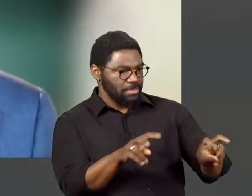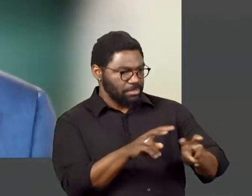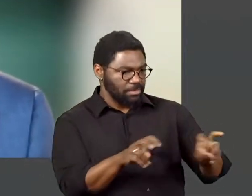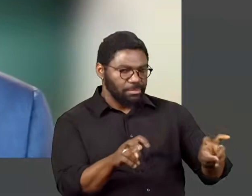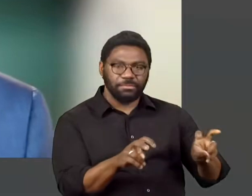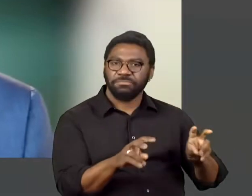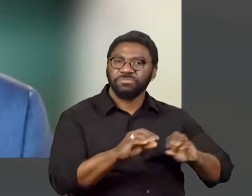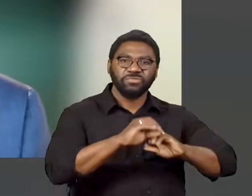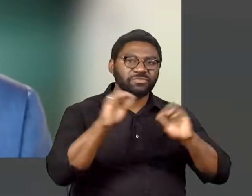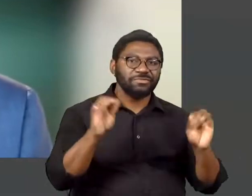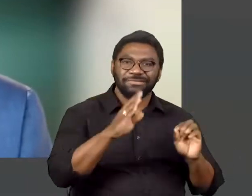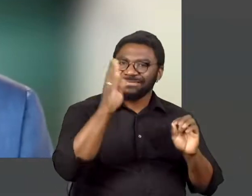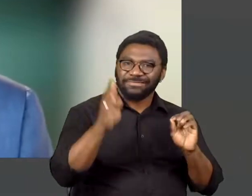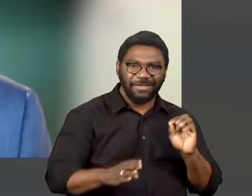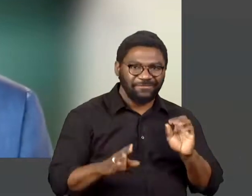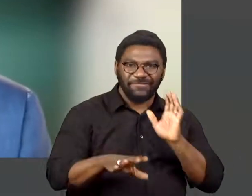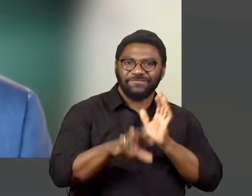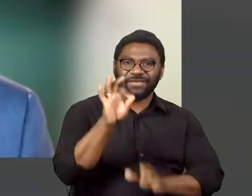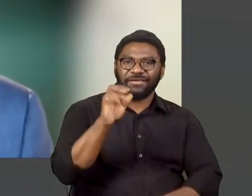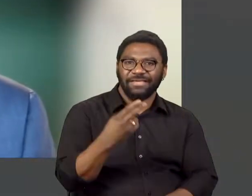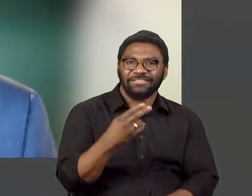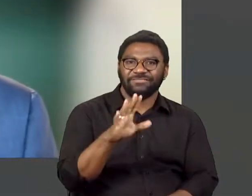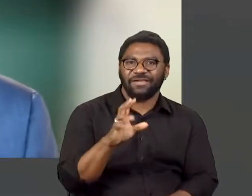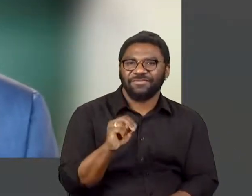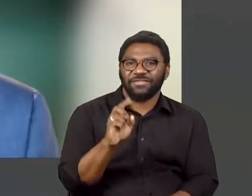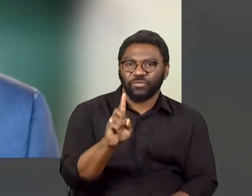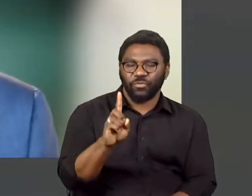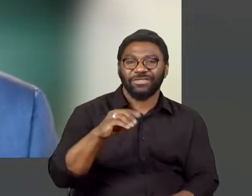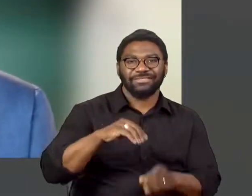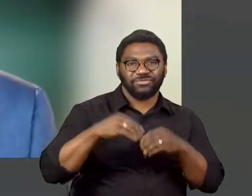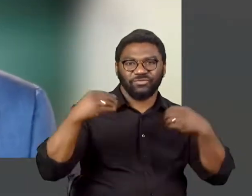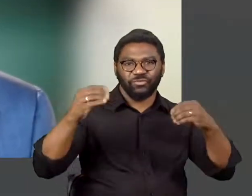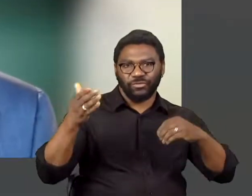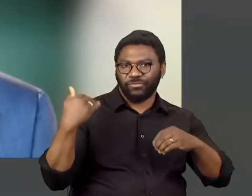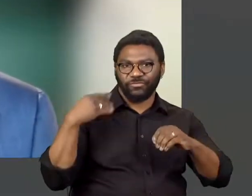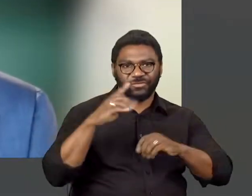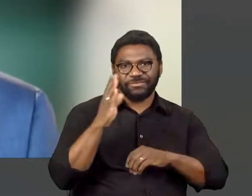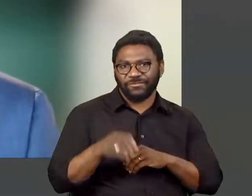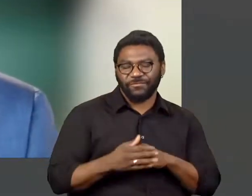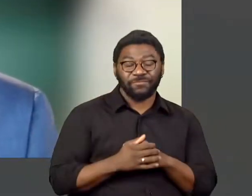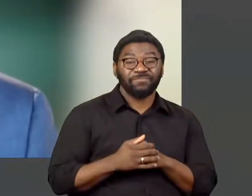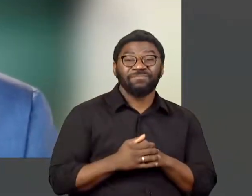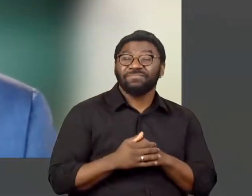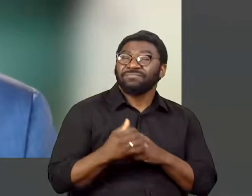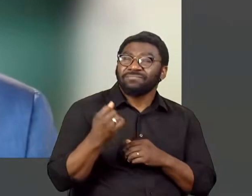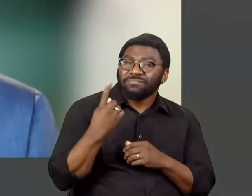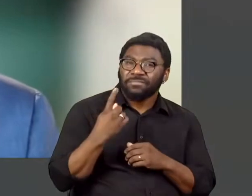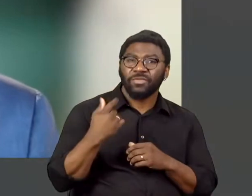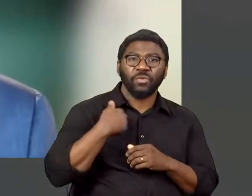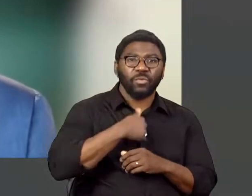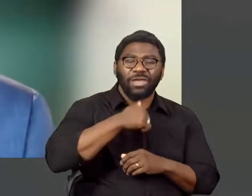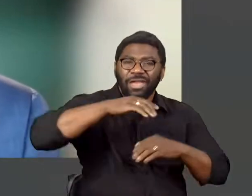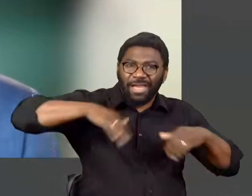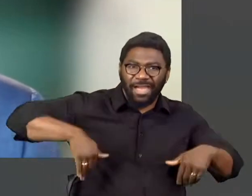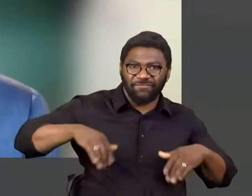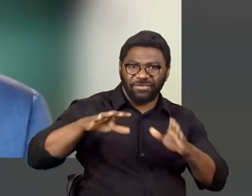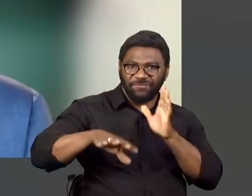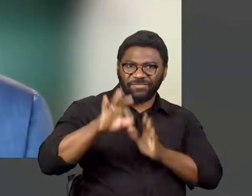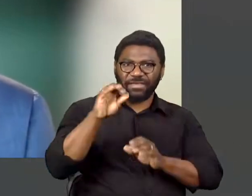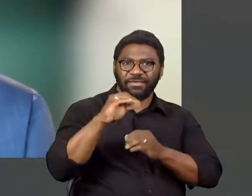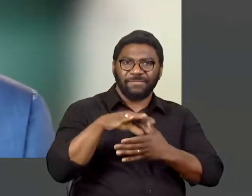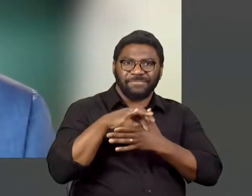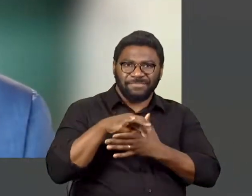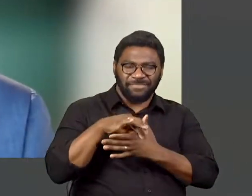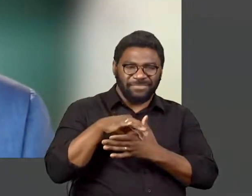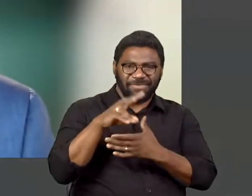USDA has never detected H5N1 in meat sold at retail. Even though we're not detecting any virus in the meat, researchers at the